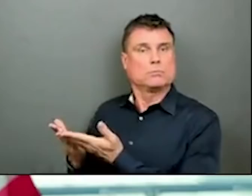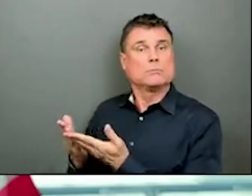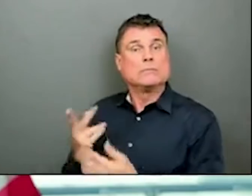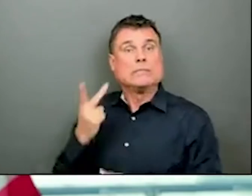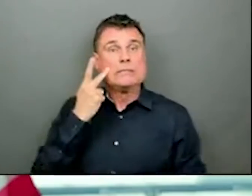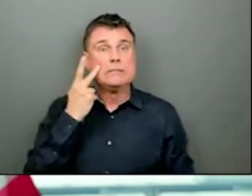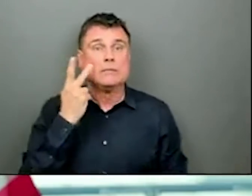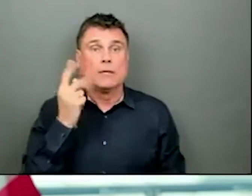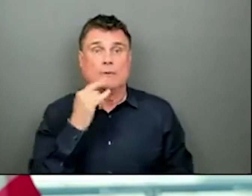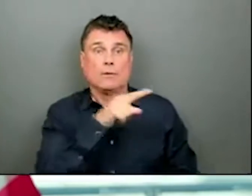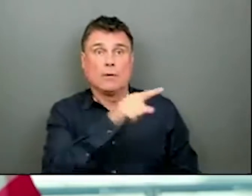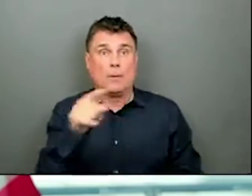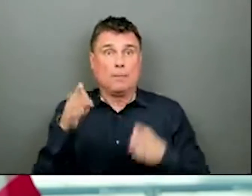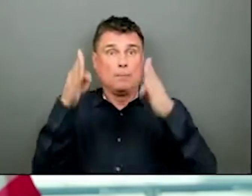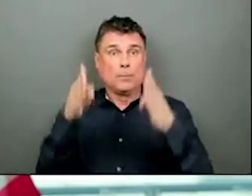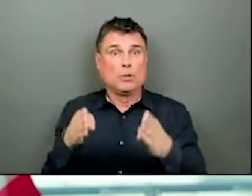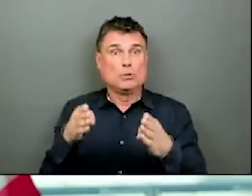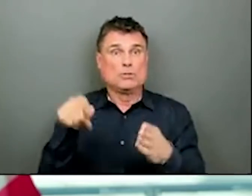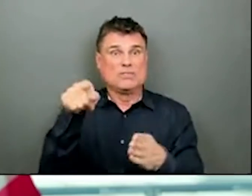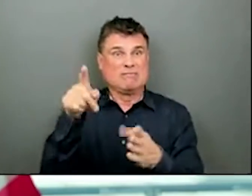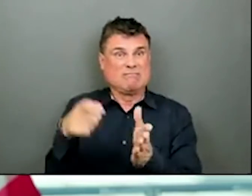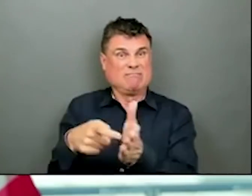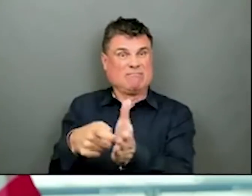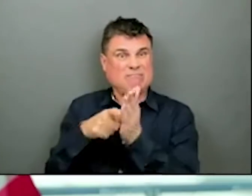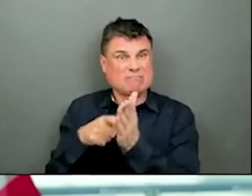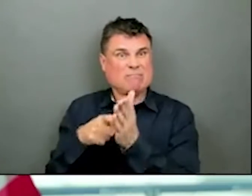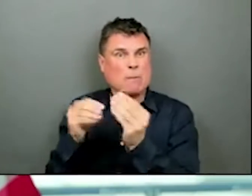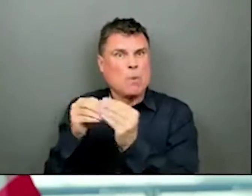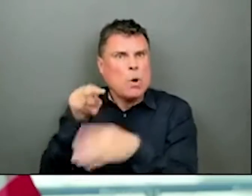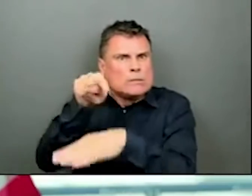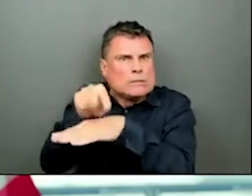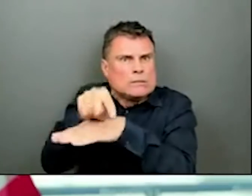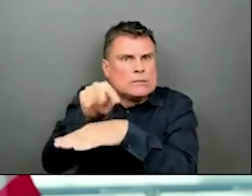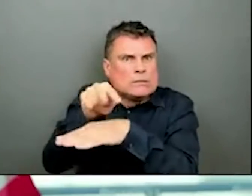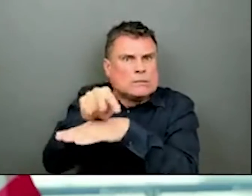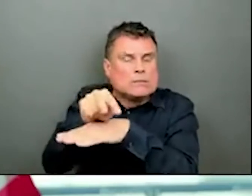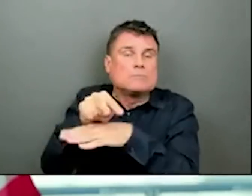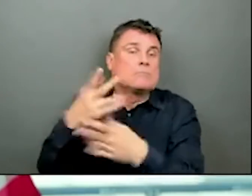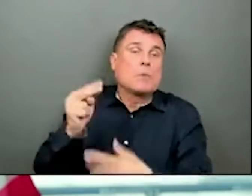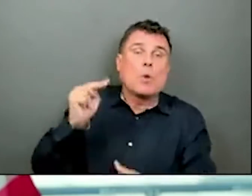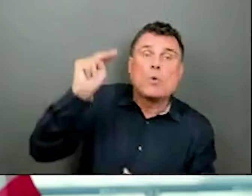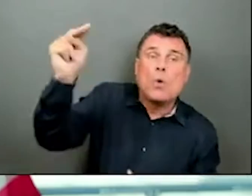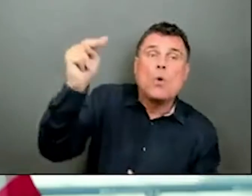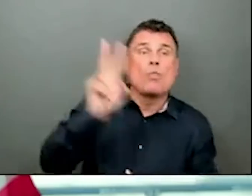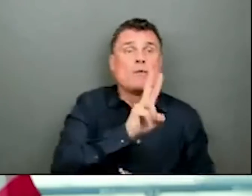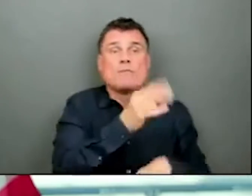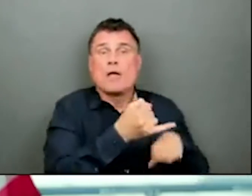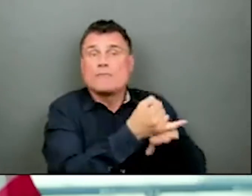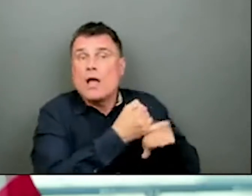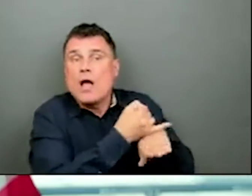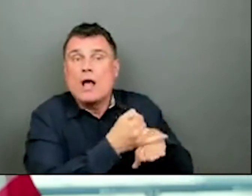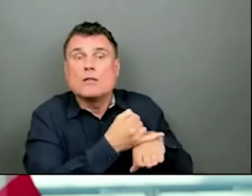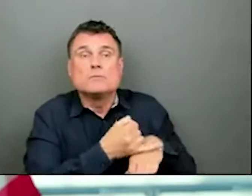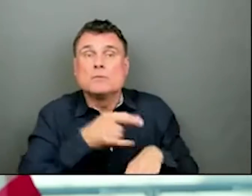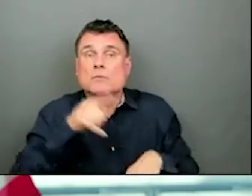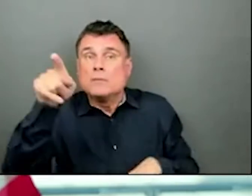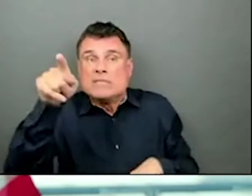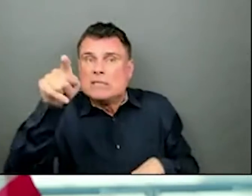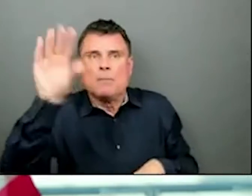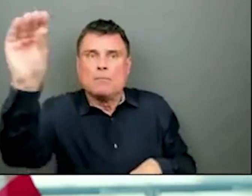need certain types of care, whether it's from the north or to the island and interior and the lower